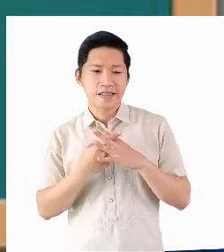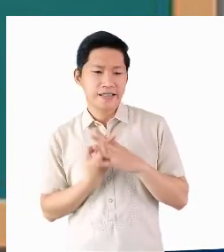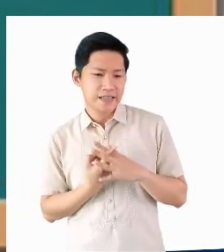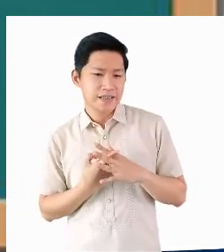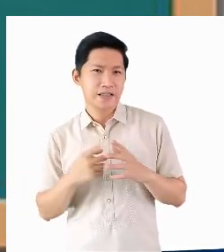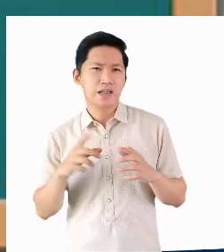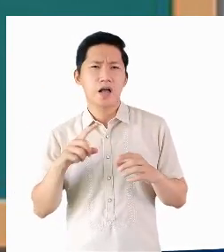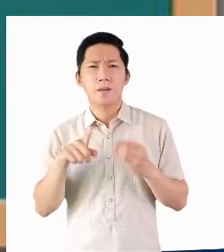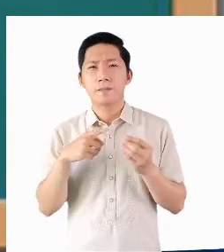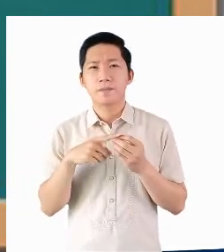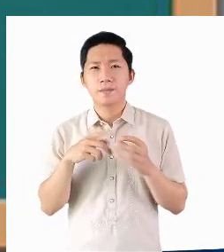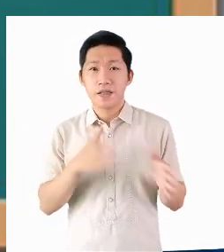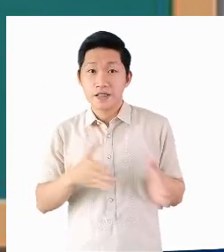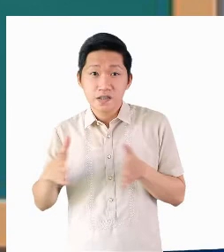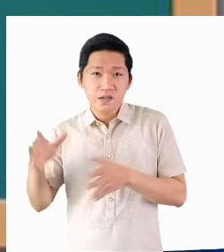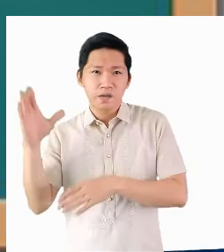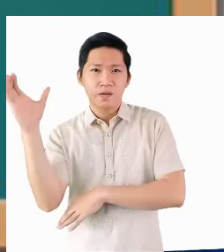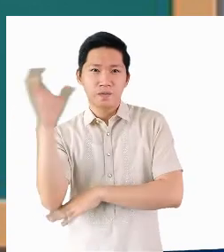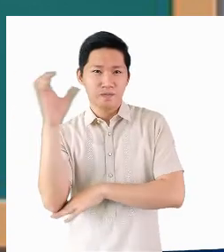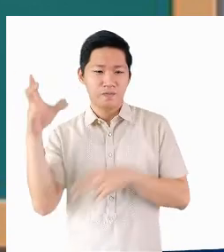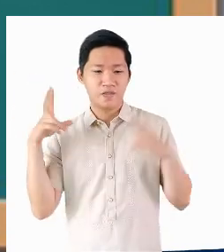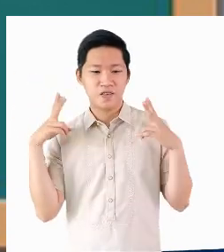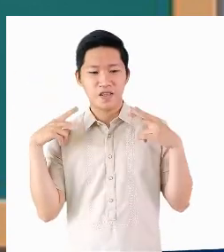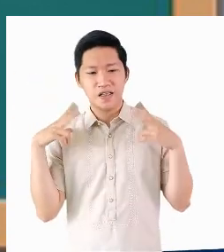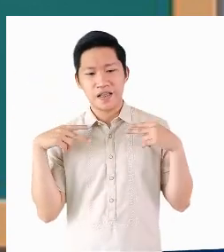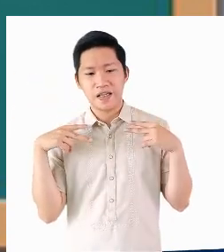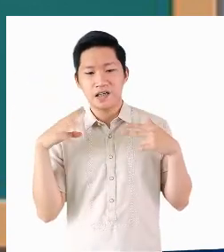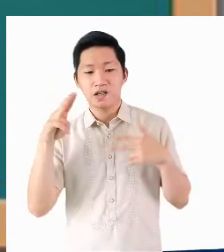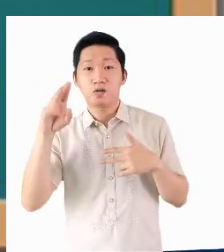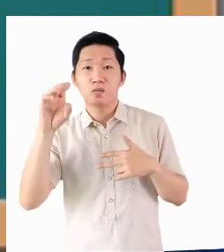Moy interrupted them.